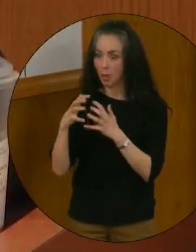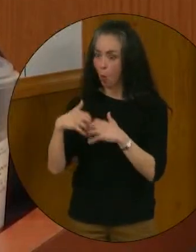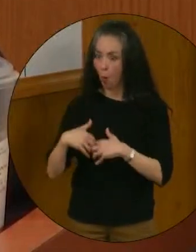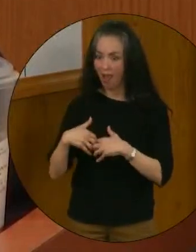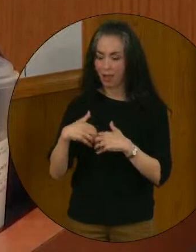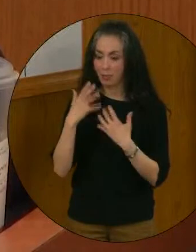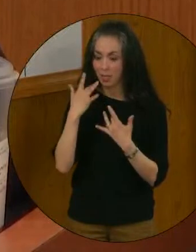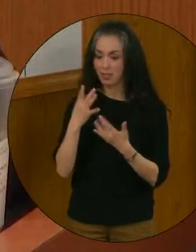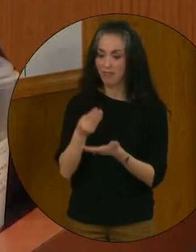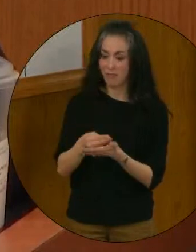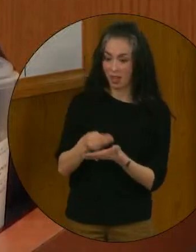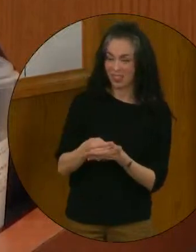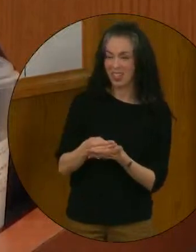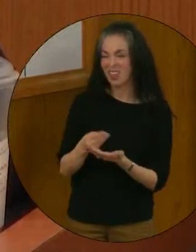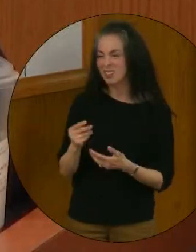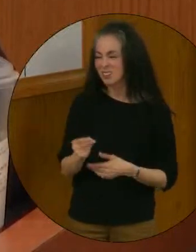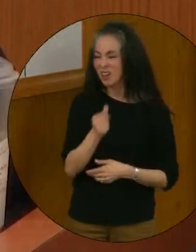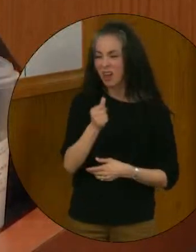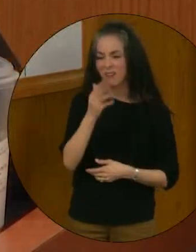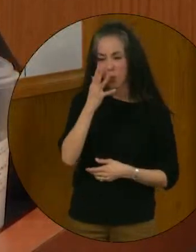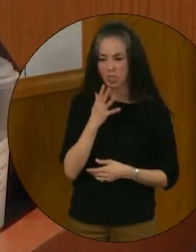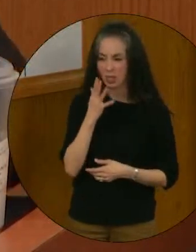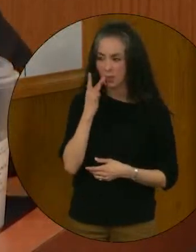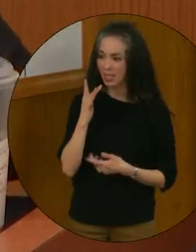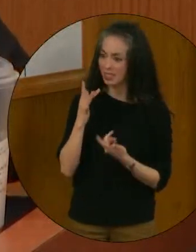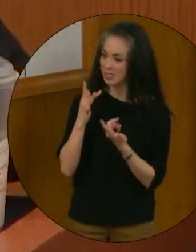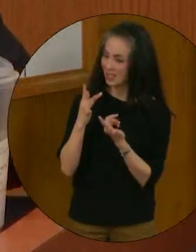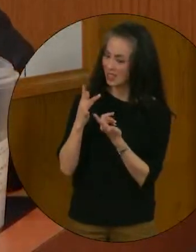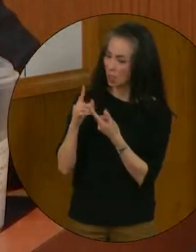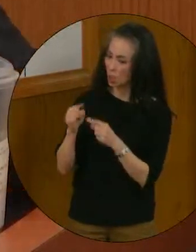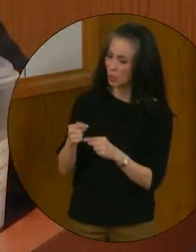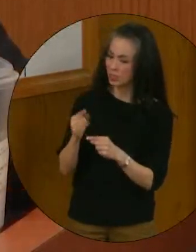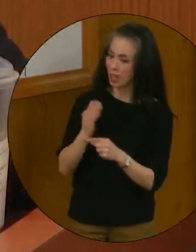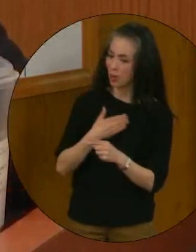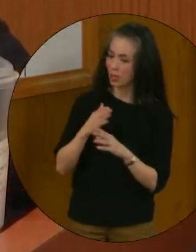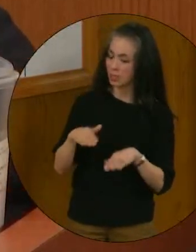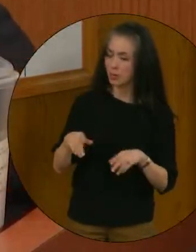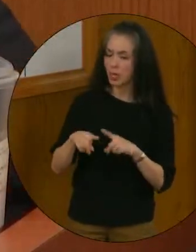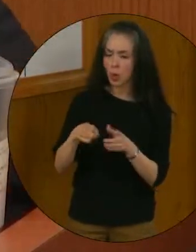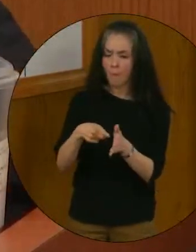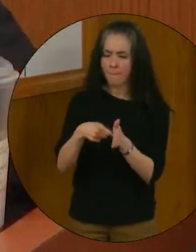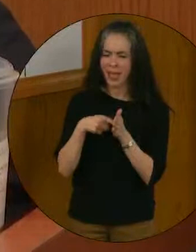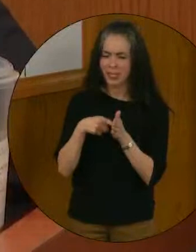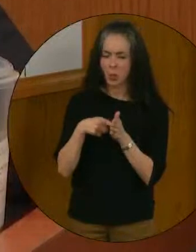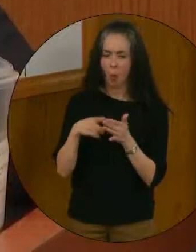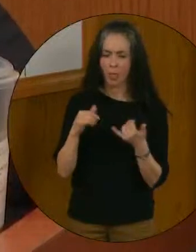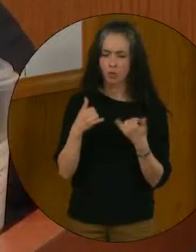unfortunate because it hurts our kids. But also, I think the last thing was mandatory recess. I don't know.